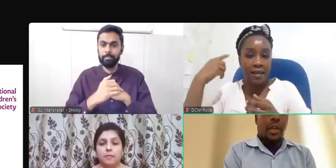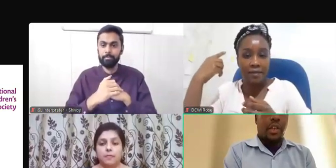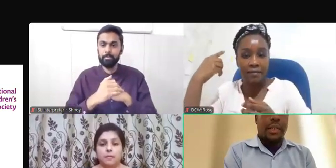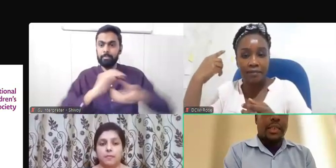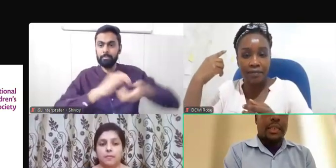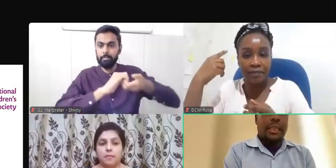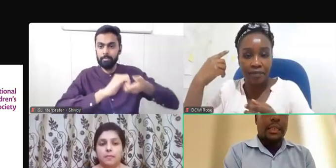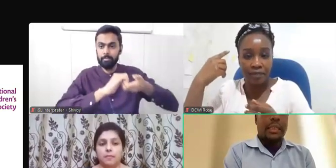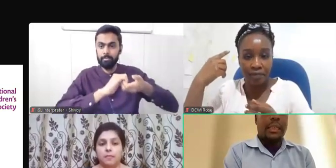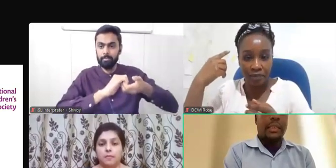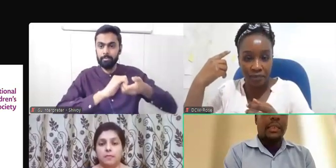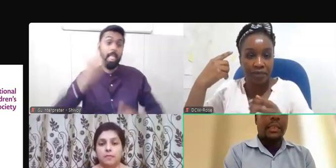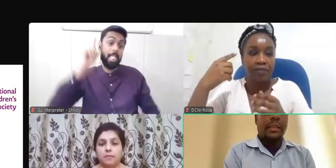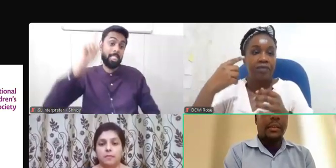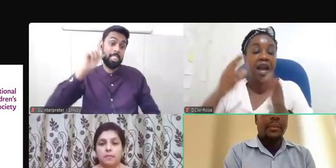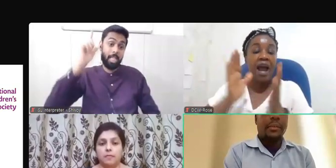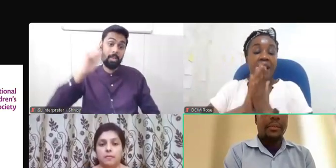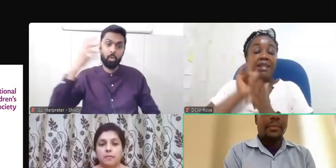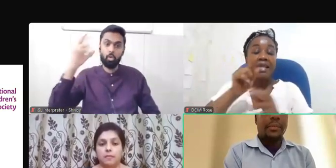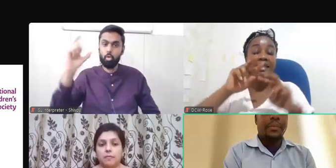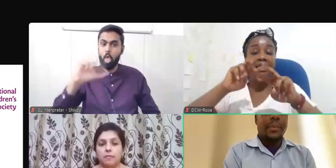University College London.